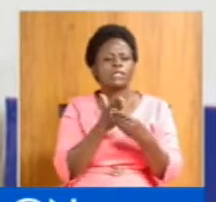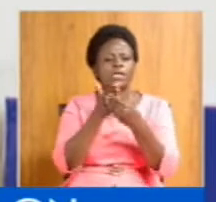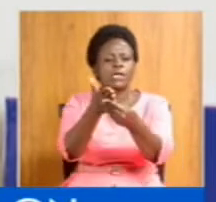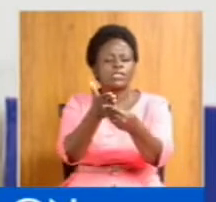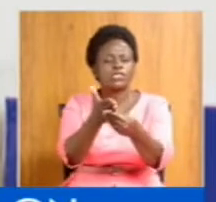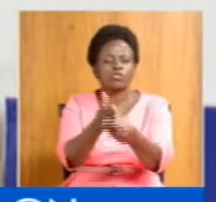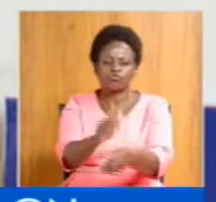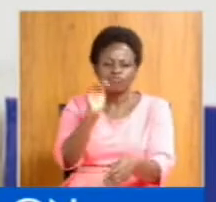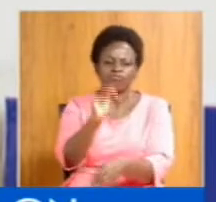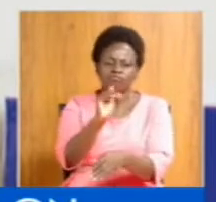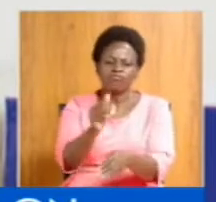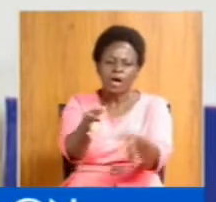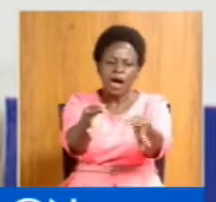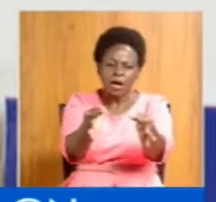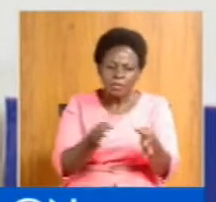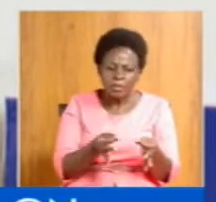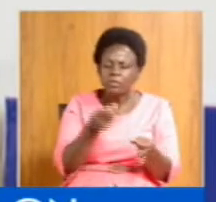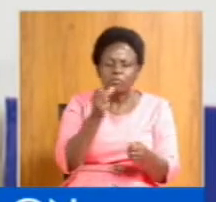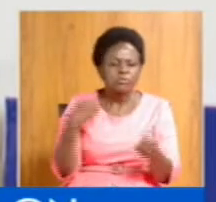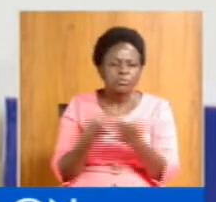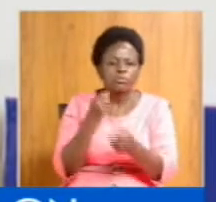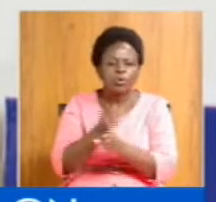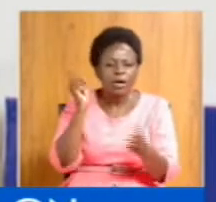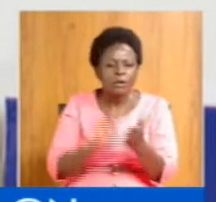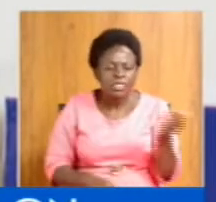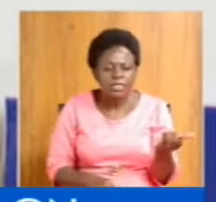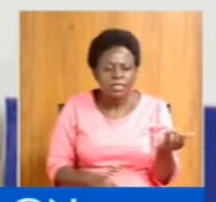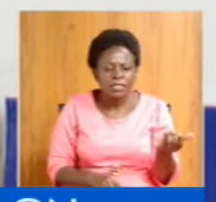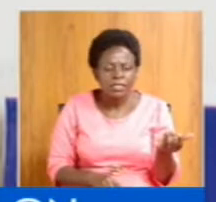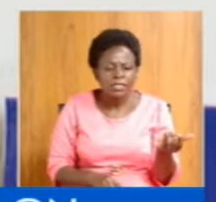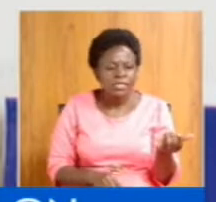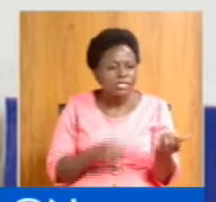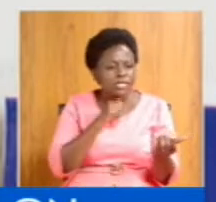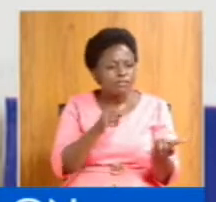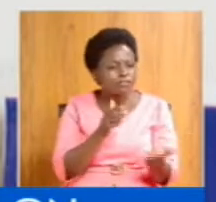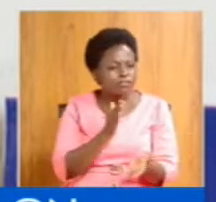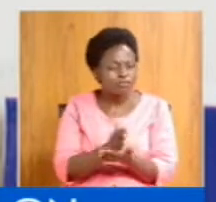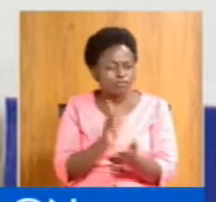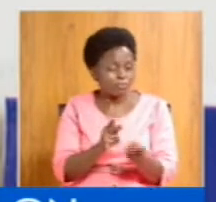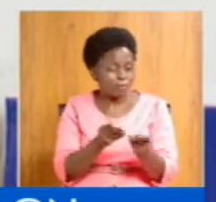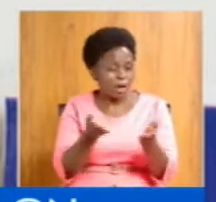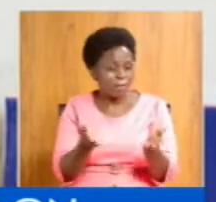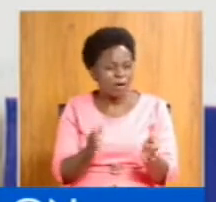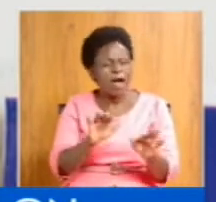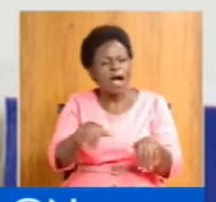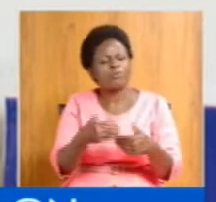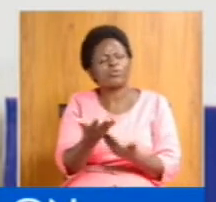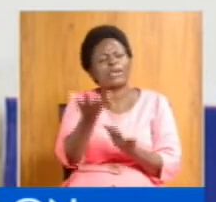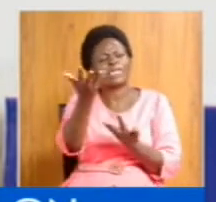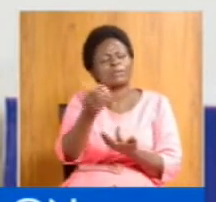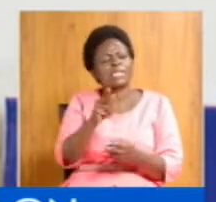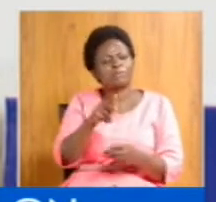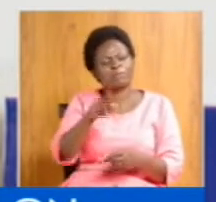to demand for accountability of what they have done. If it is not true in this auditorium, how do you expect